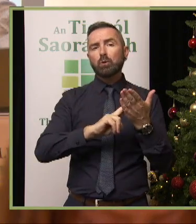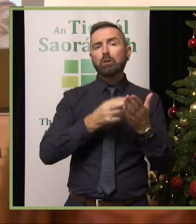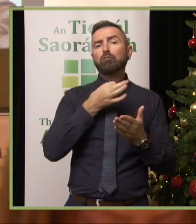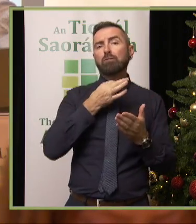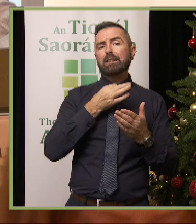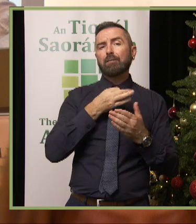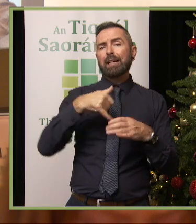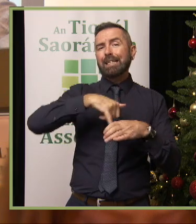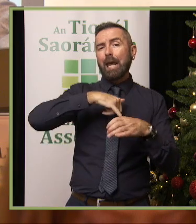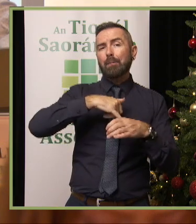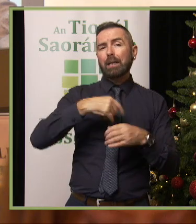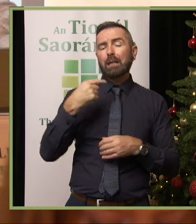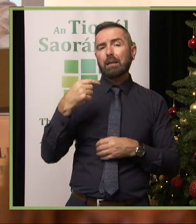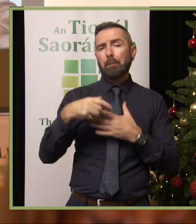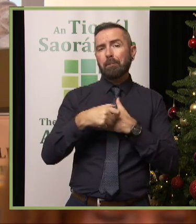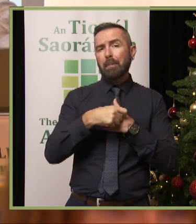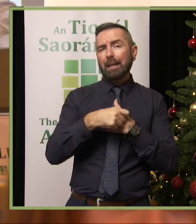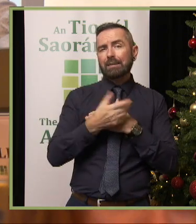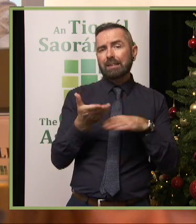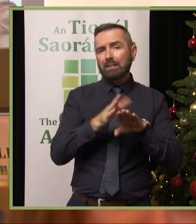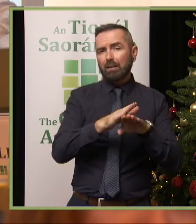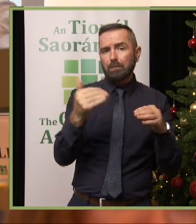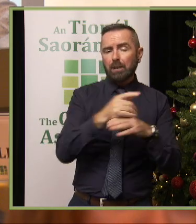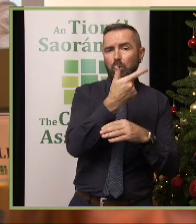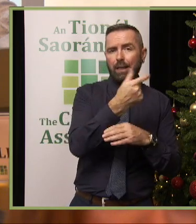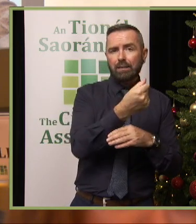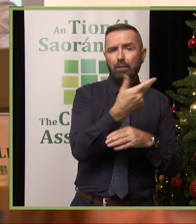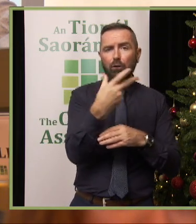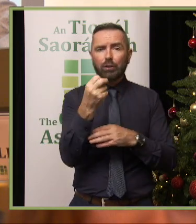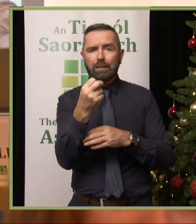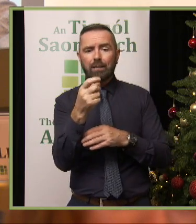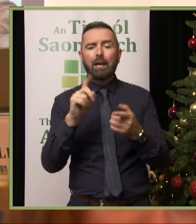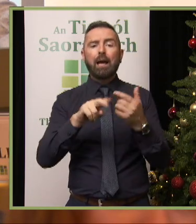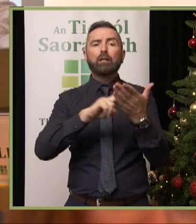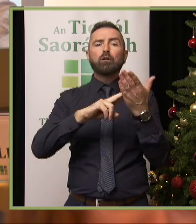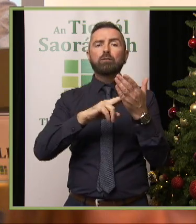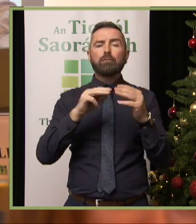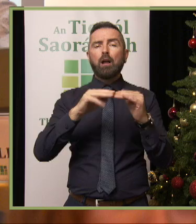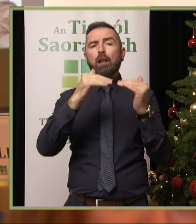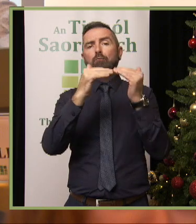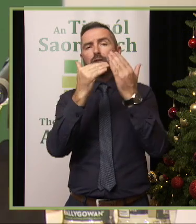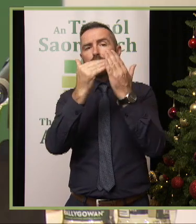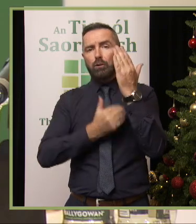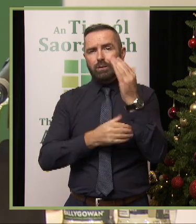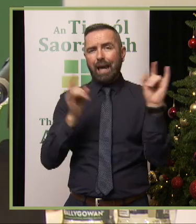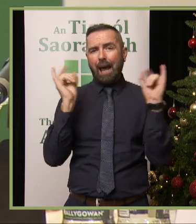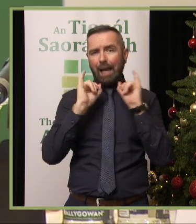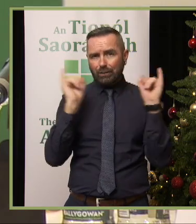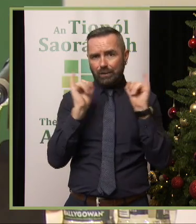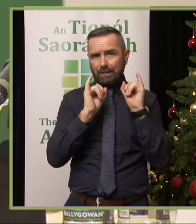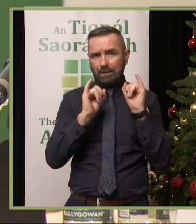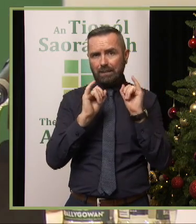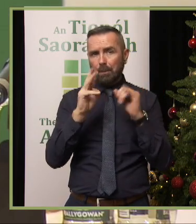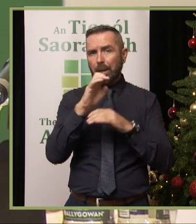by 2030. And target 2 is to reduce by 50% the use of more hazardous pesticides by 2030.